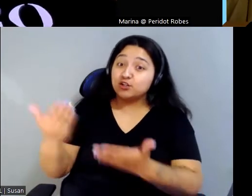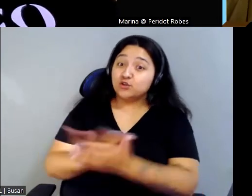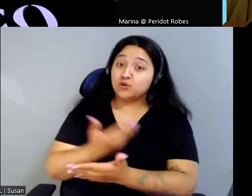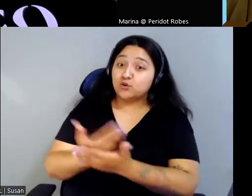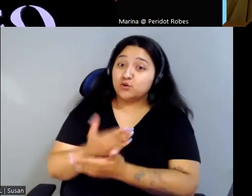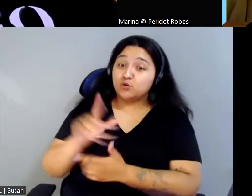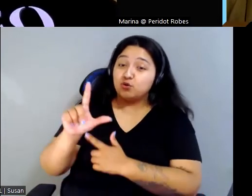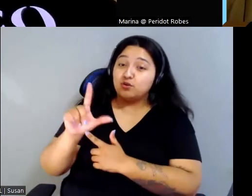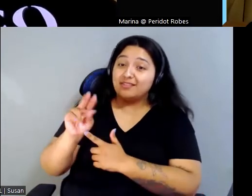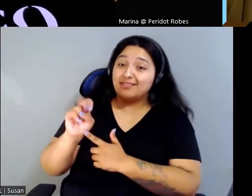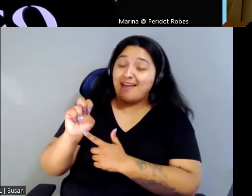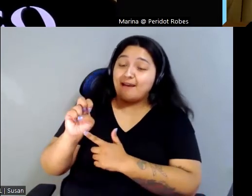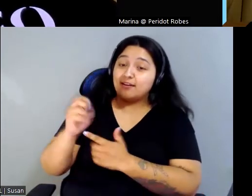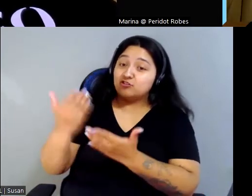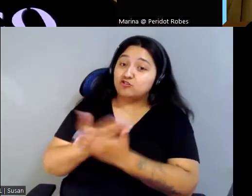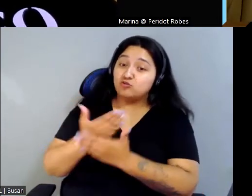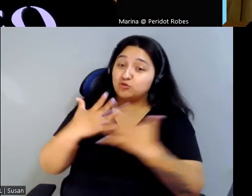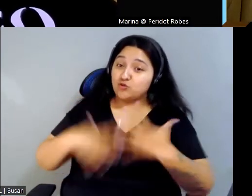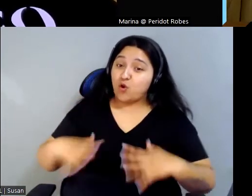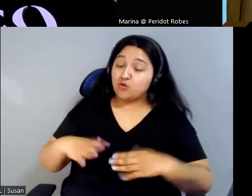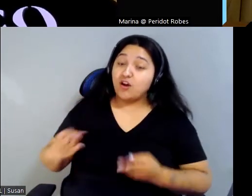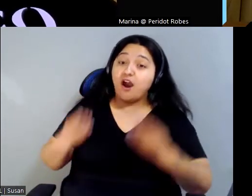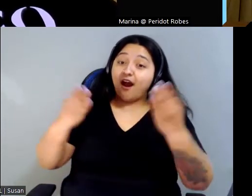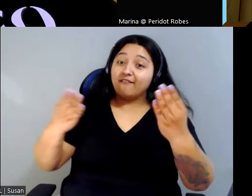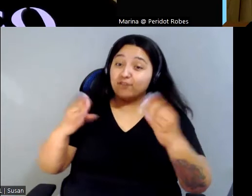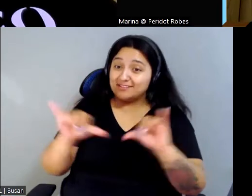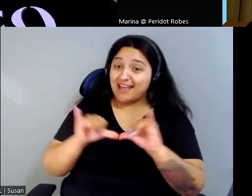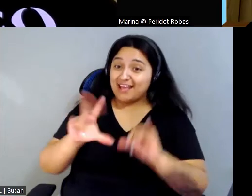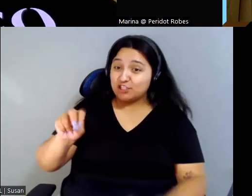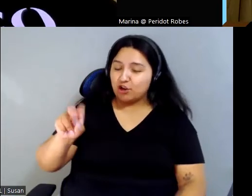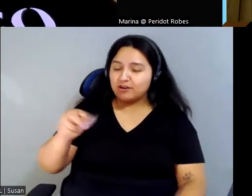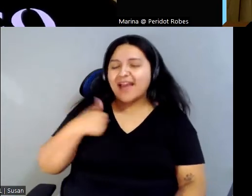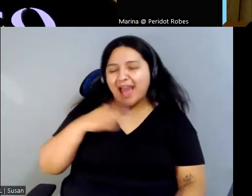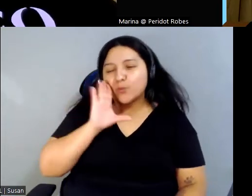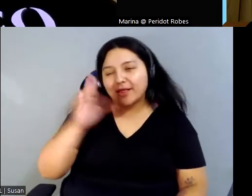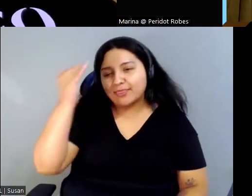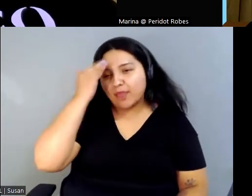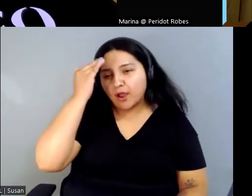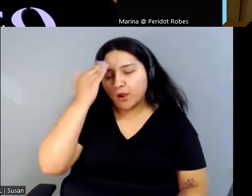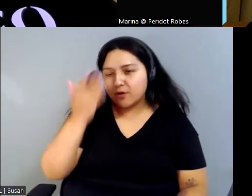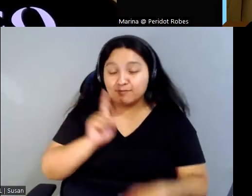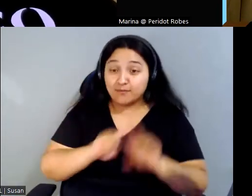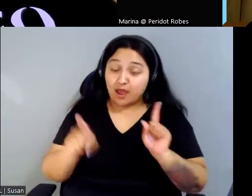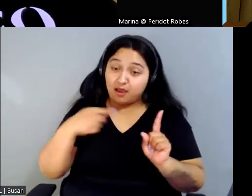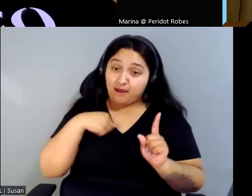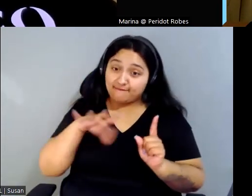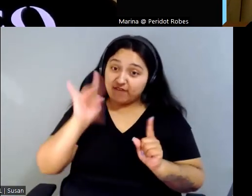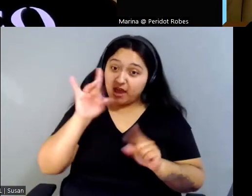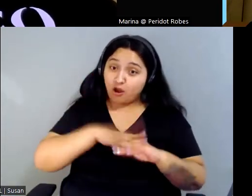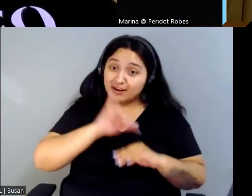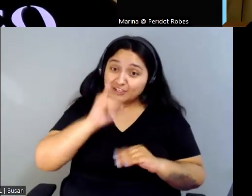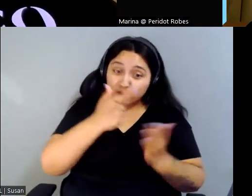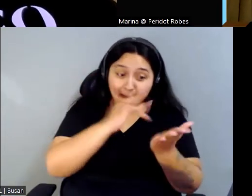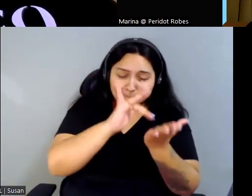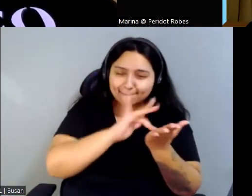know about it. I'm not gonna find out through an Instagram algorithm. I'm gonna know about it because I'm